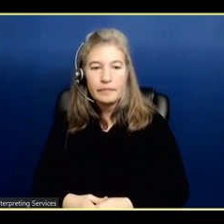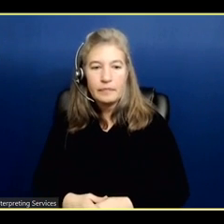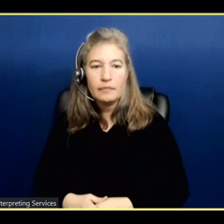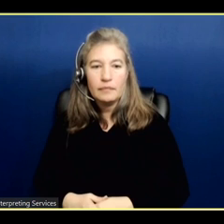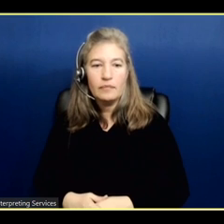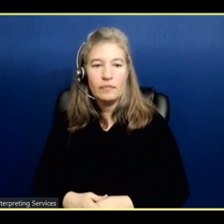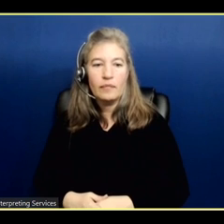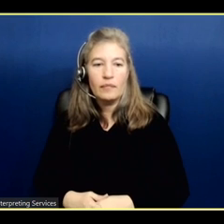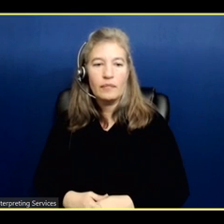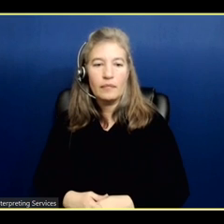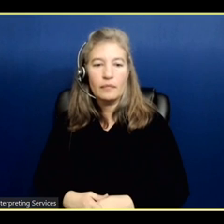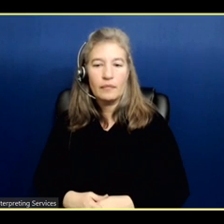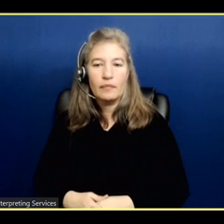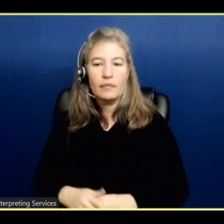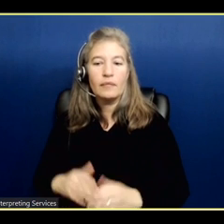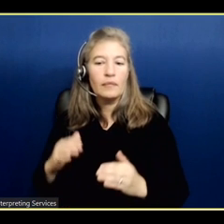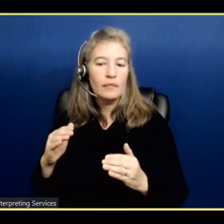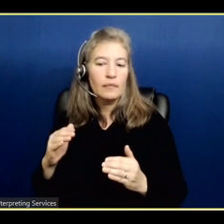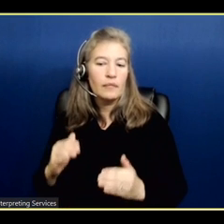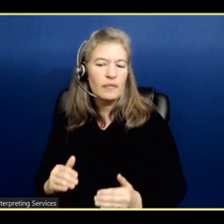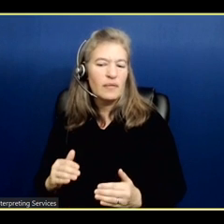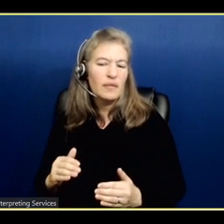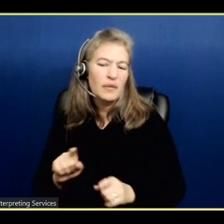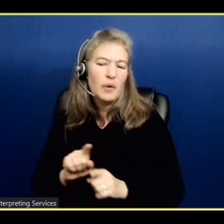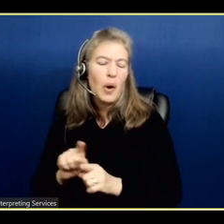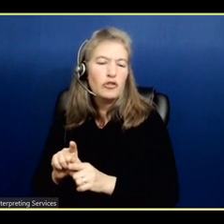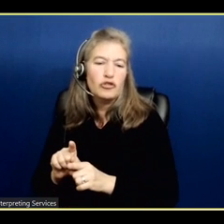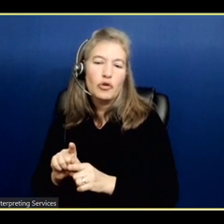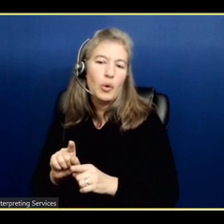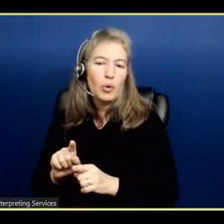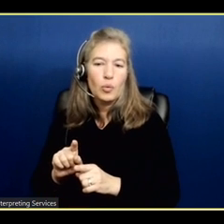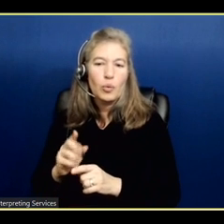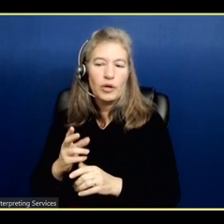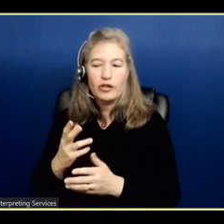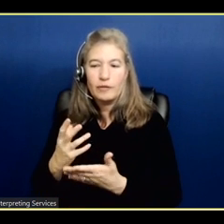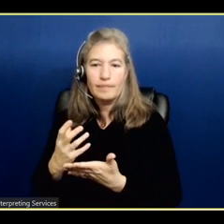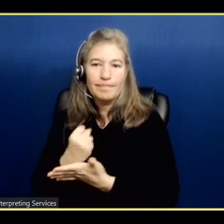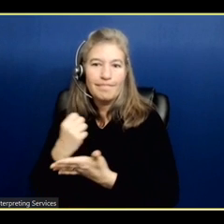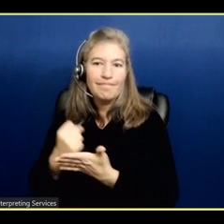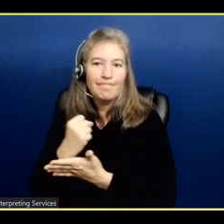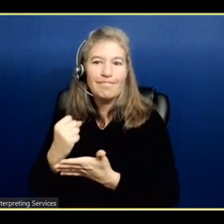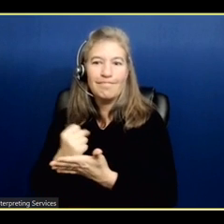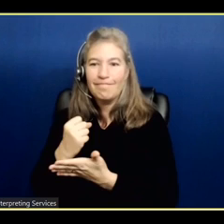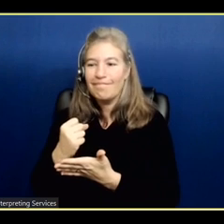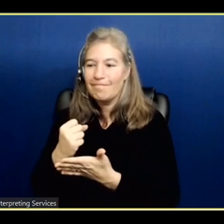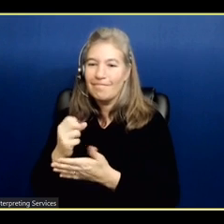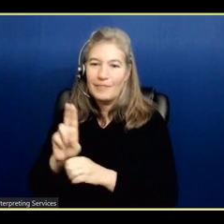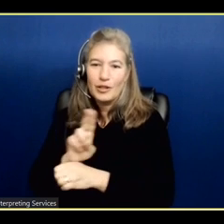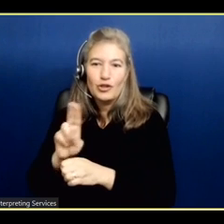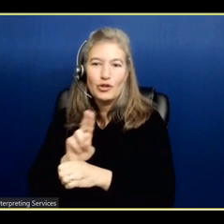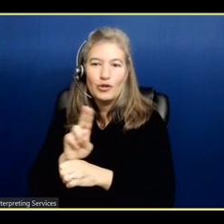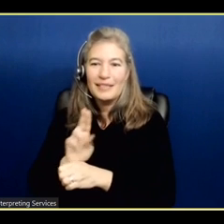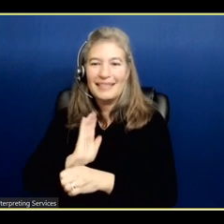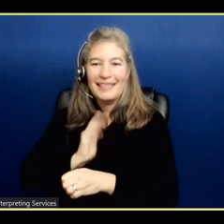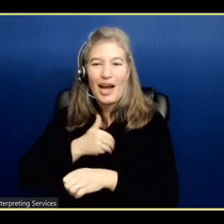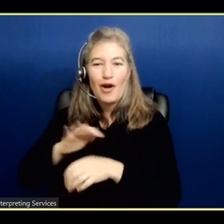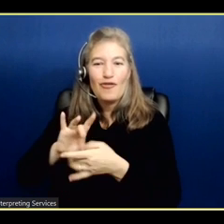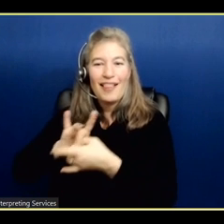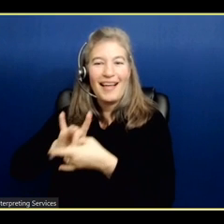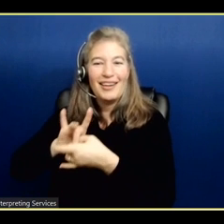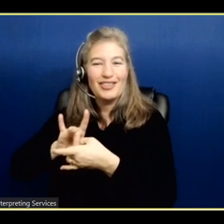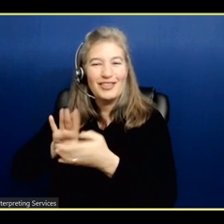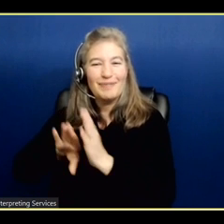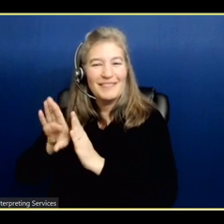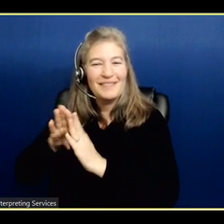fee structures, offering expectations around community engagement guidelines, things like that. So most of the grants